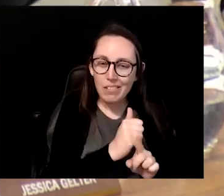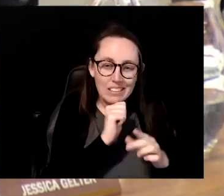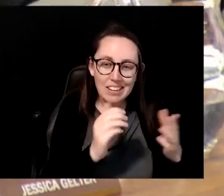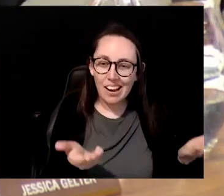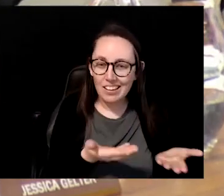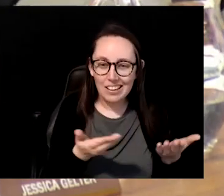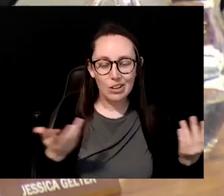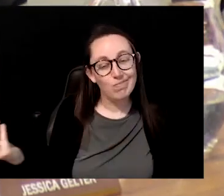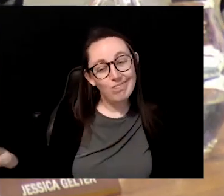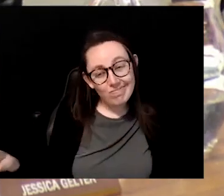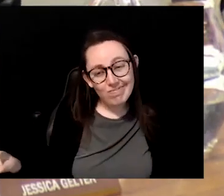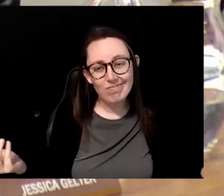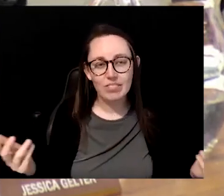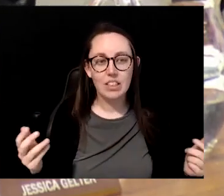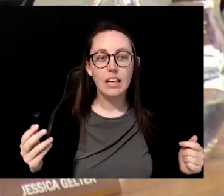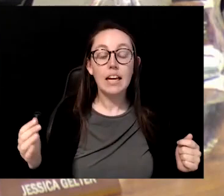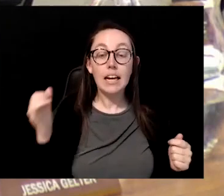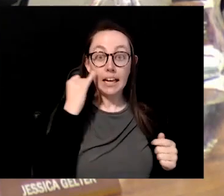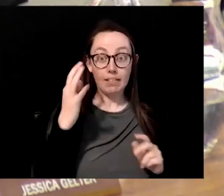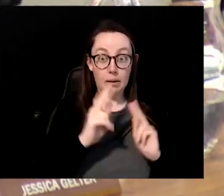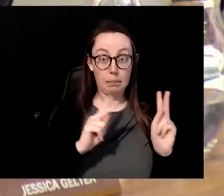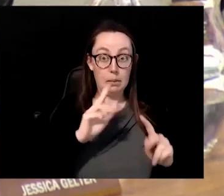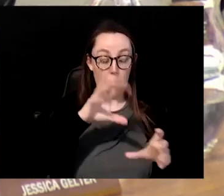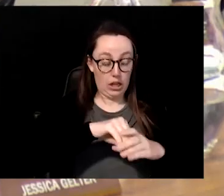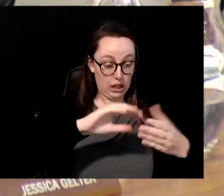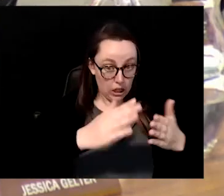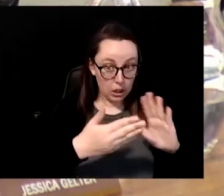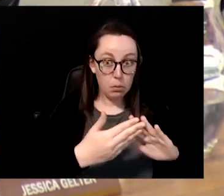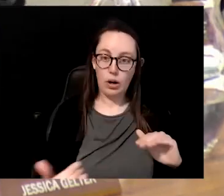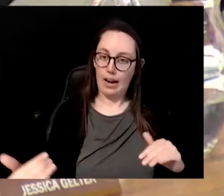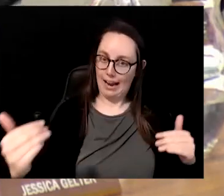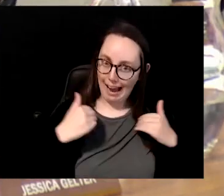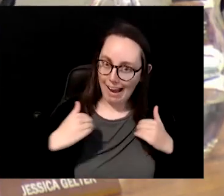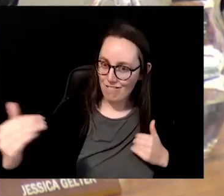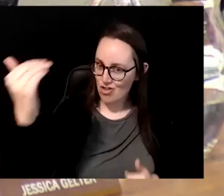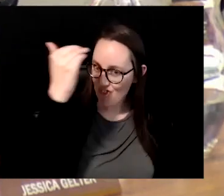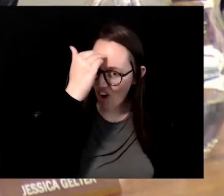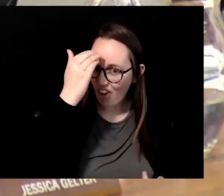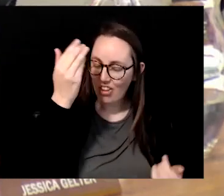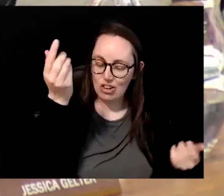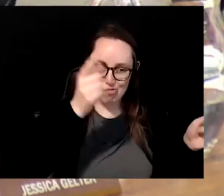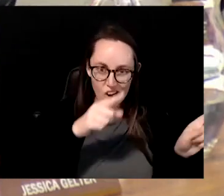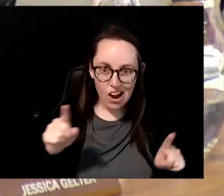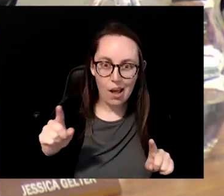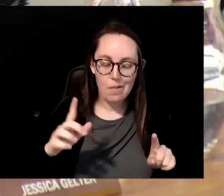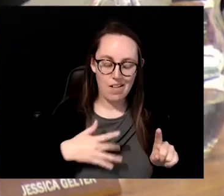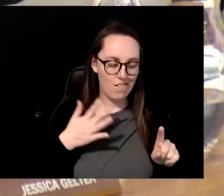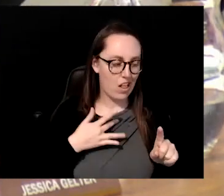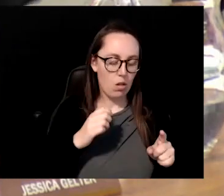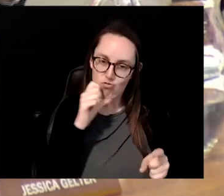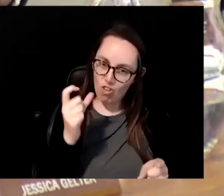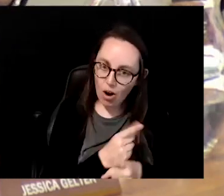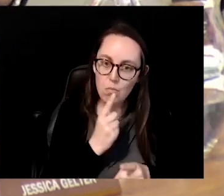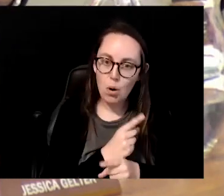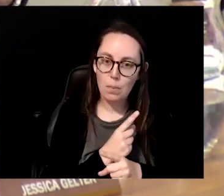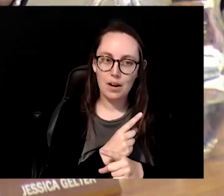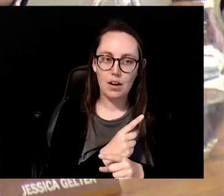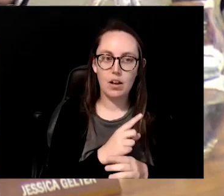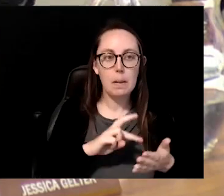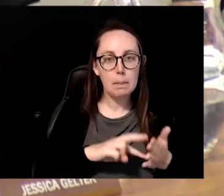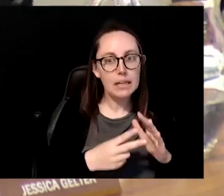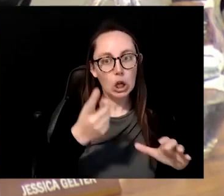how something went down and they feel that it went down inappropriately it would really be helpful for those people to bring that information